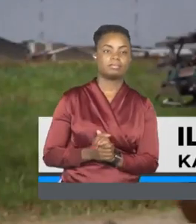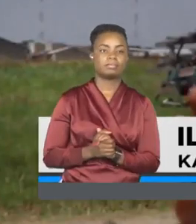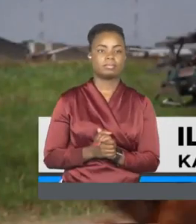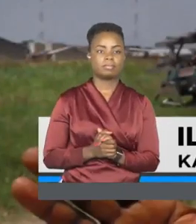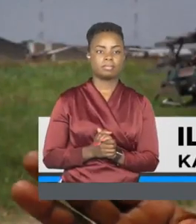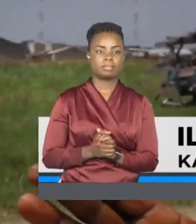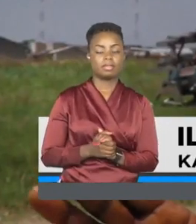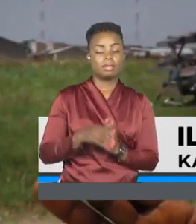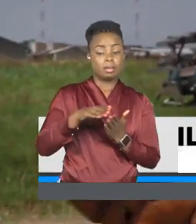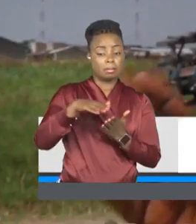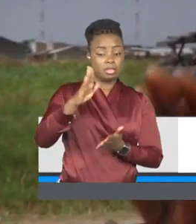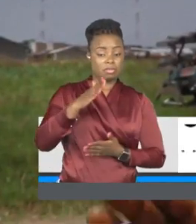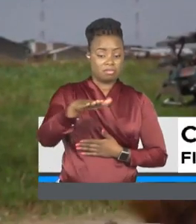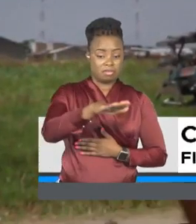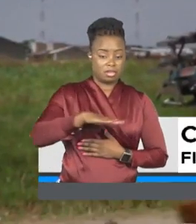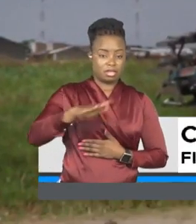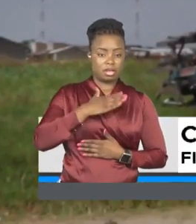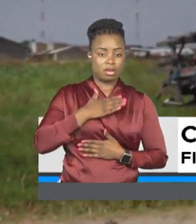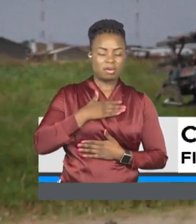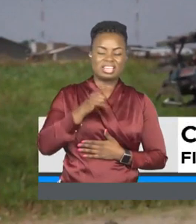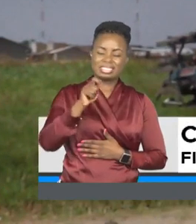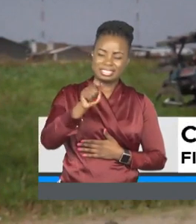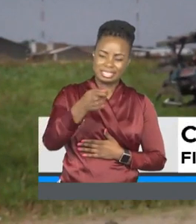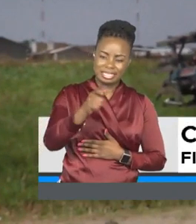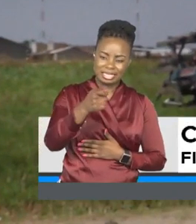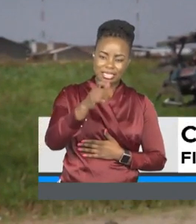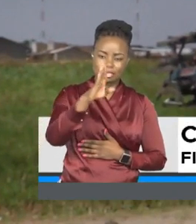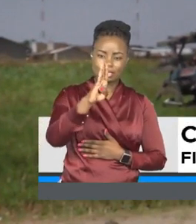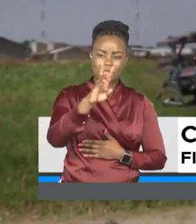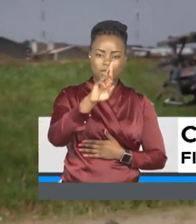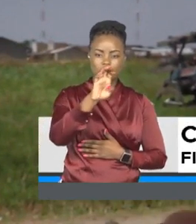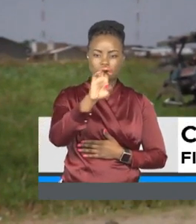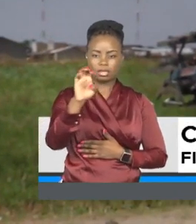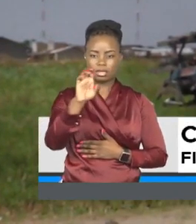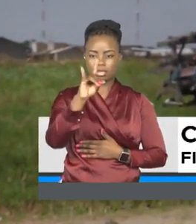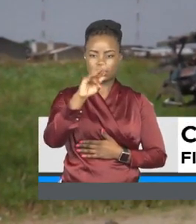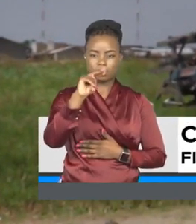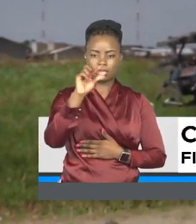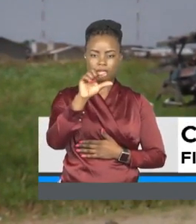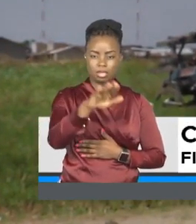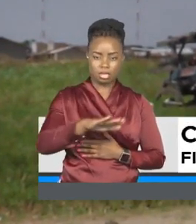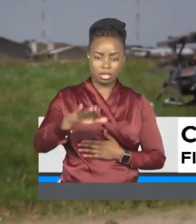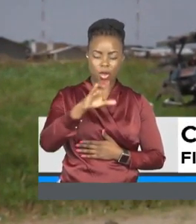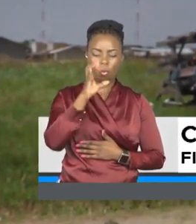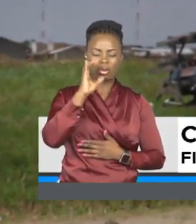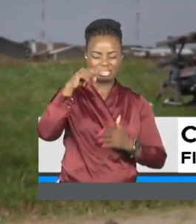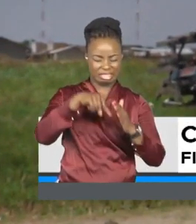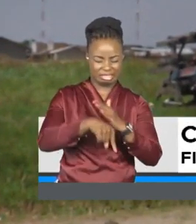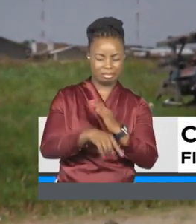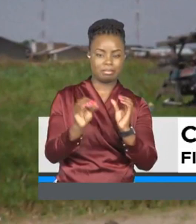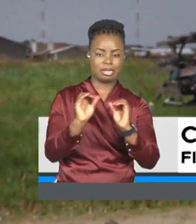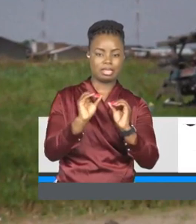Much of our area is the key breeding area. Our waters are shallow, their waters are